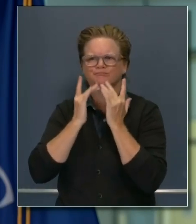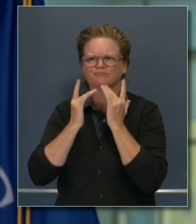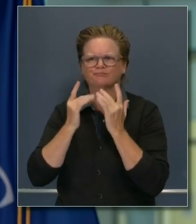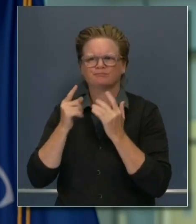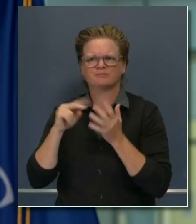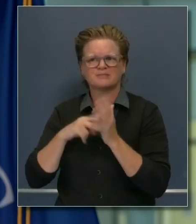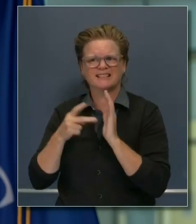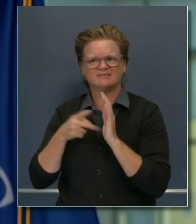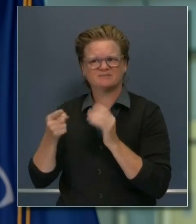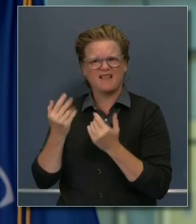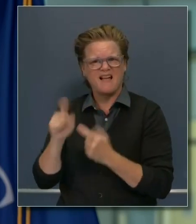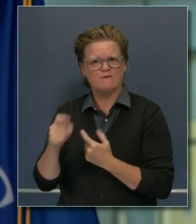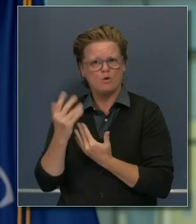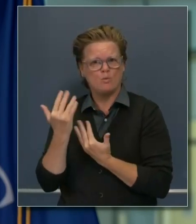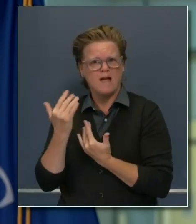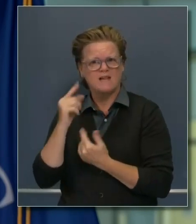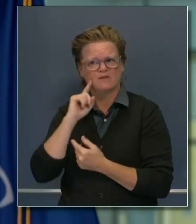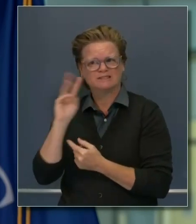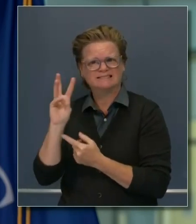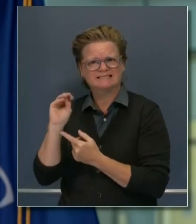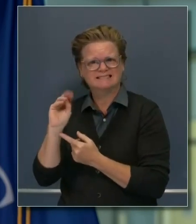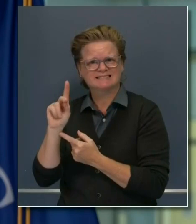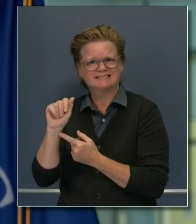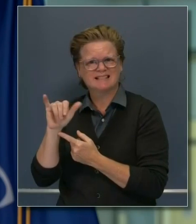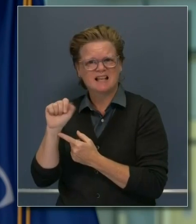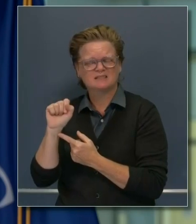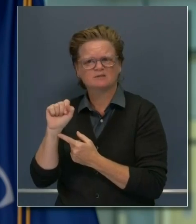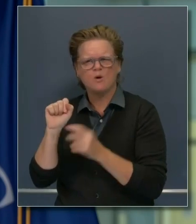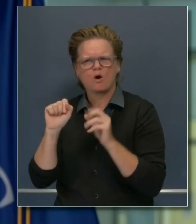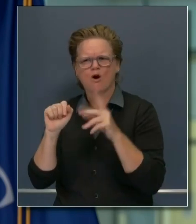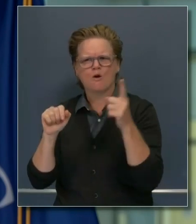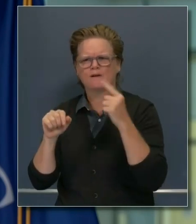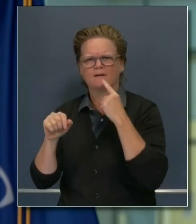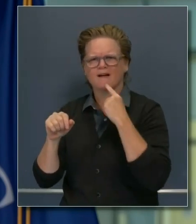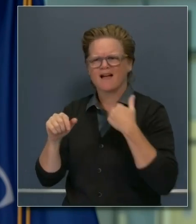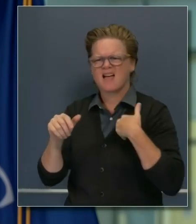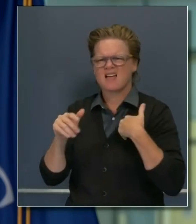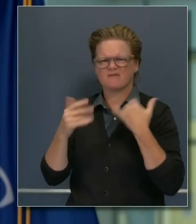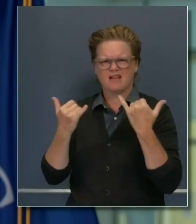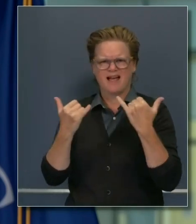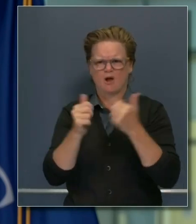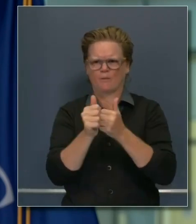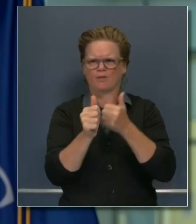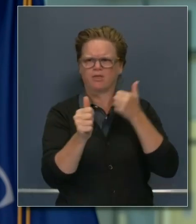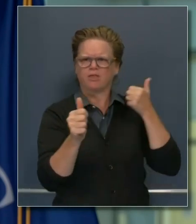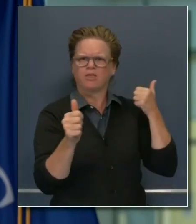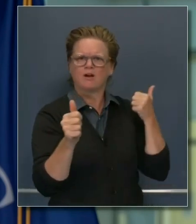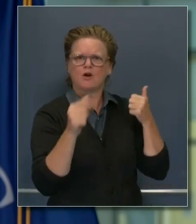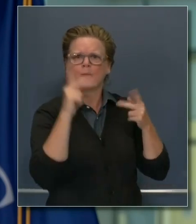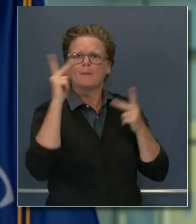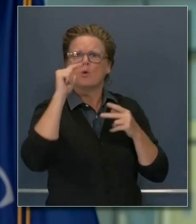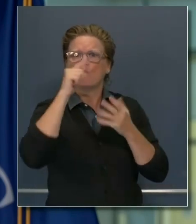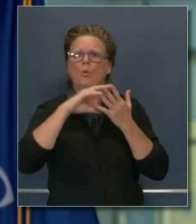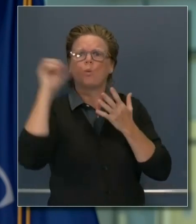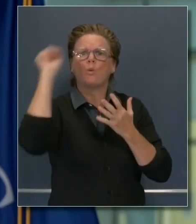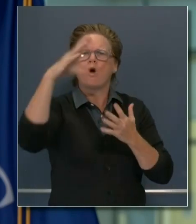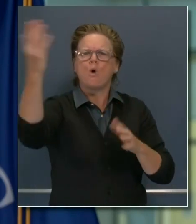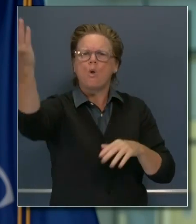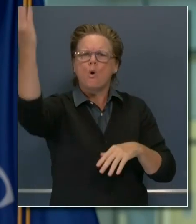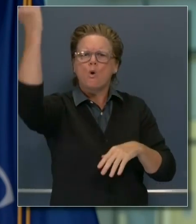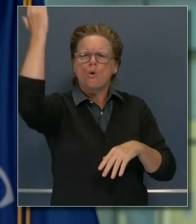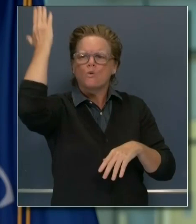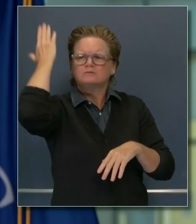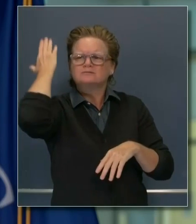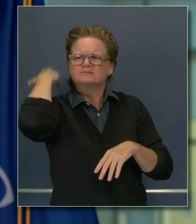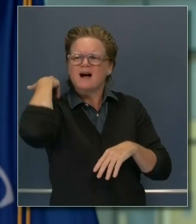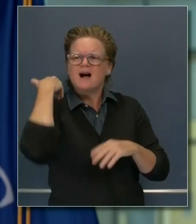there's already a backlog. So what is the average time everyone on backlog and the newly unemployed Californians will have to wait?